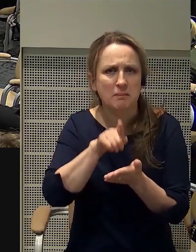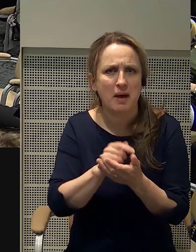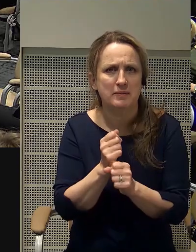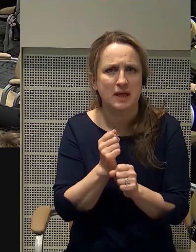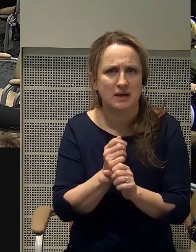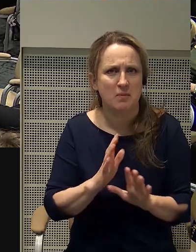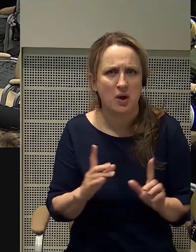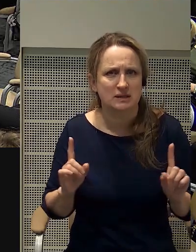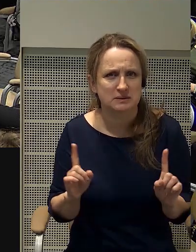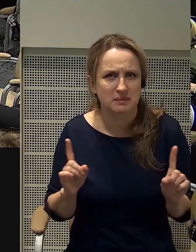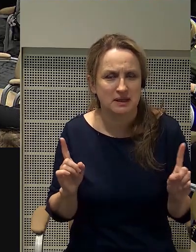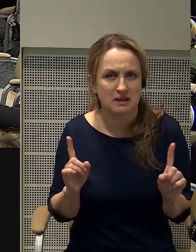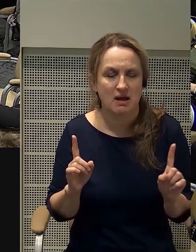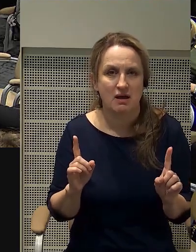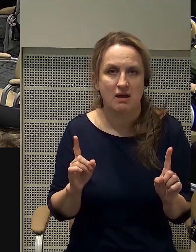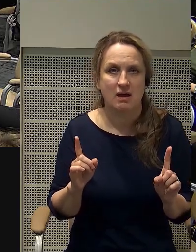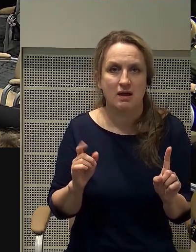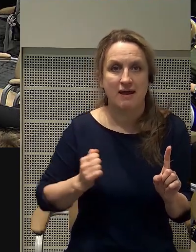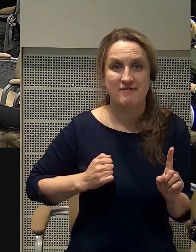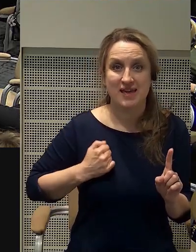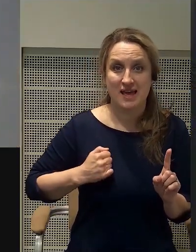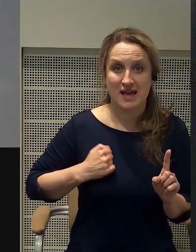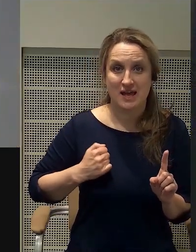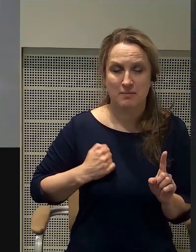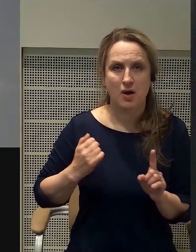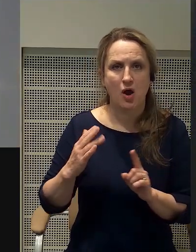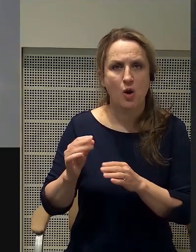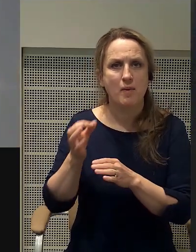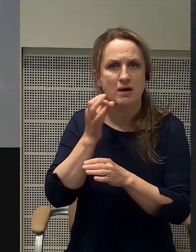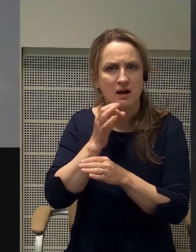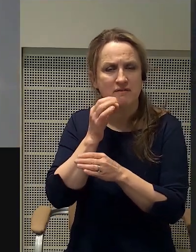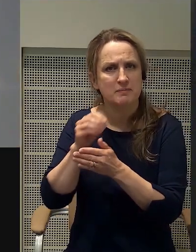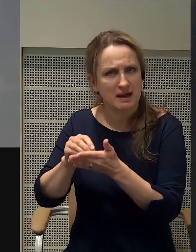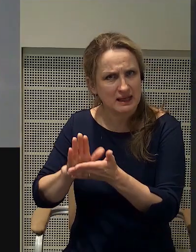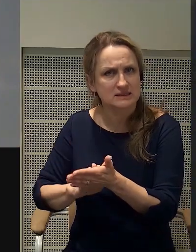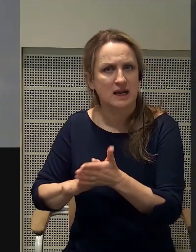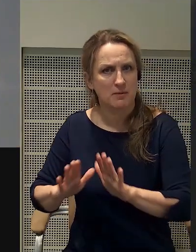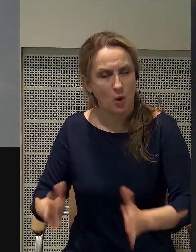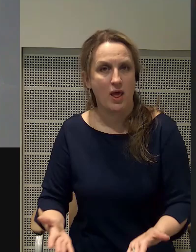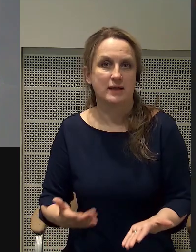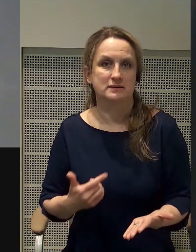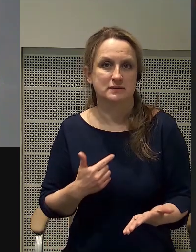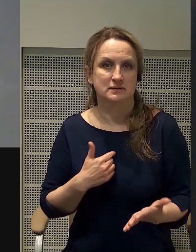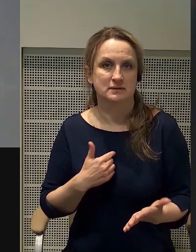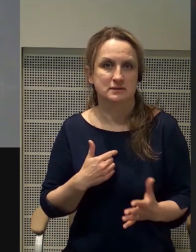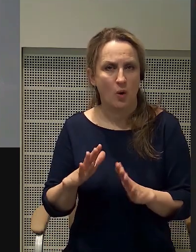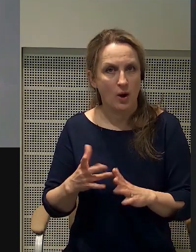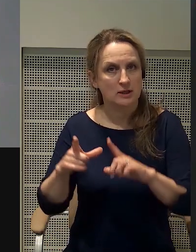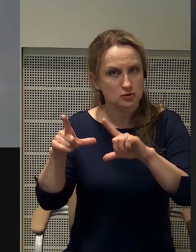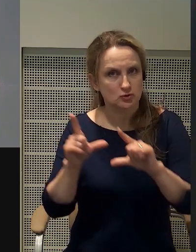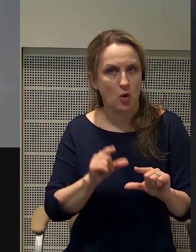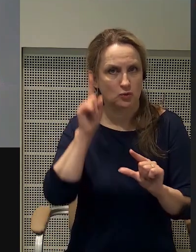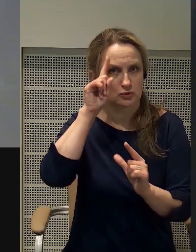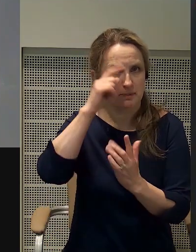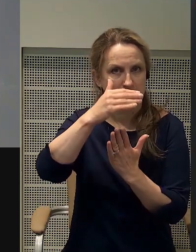start reimbursement in a small country for one patient, for example. What are